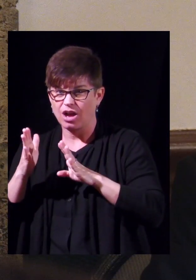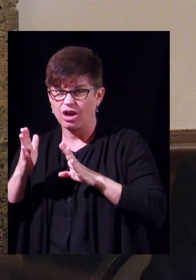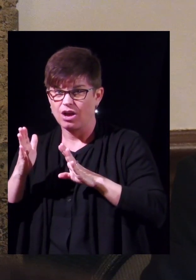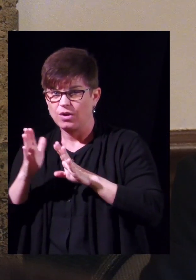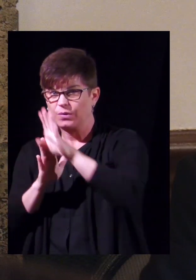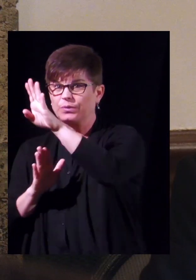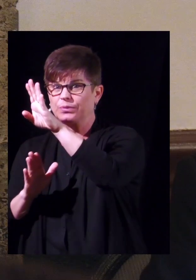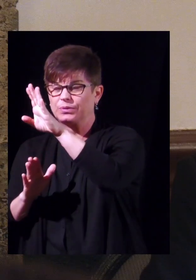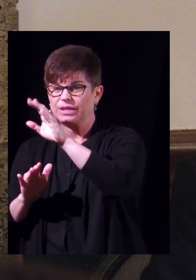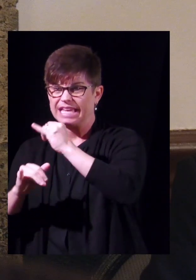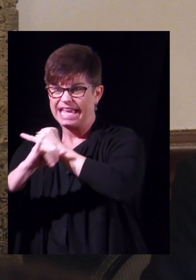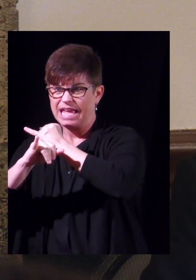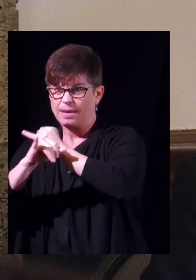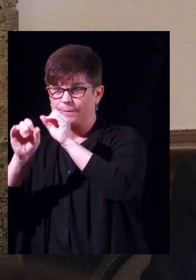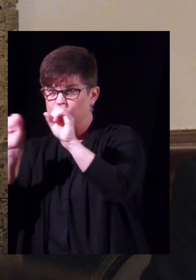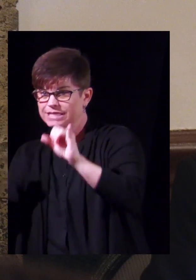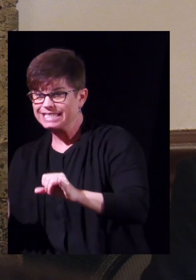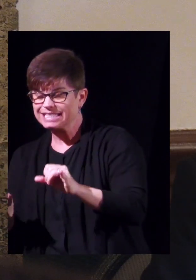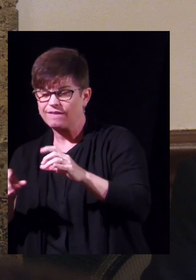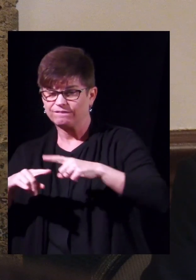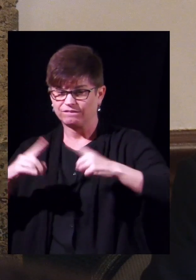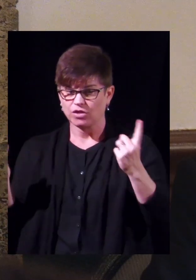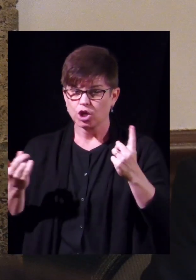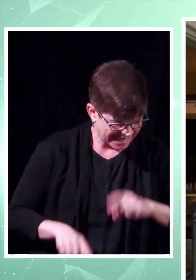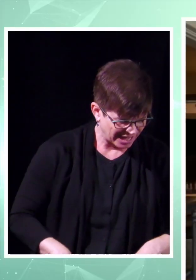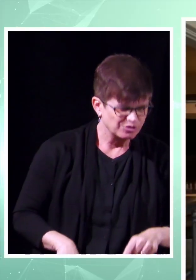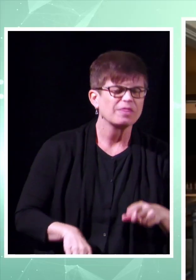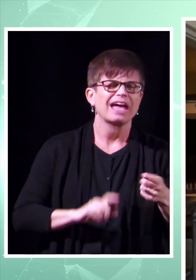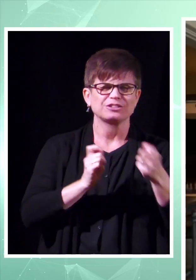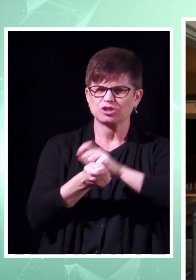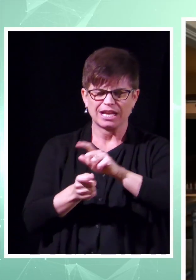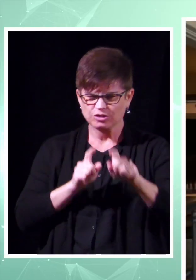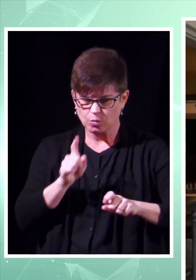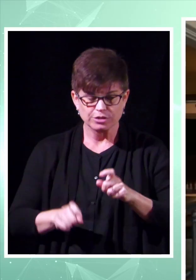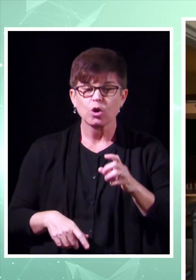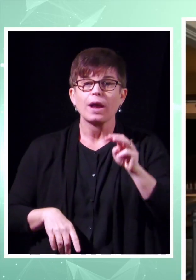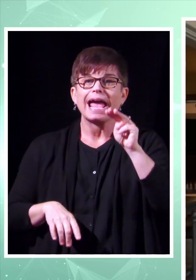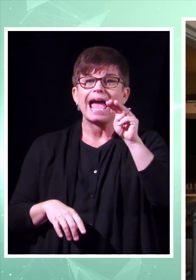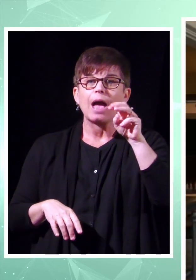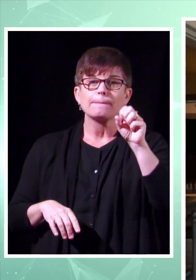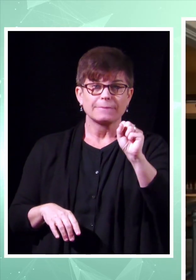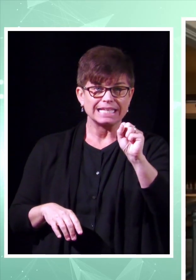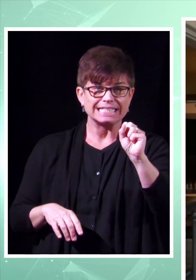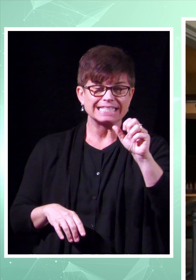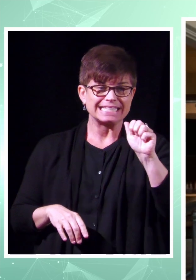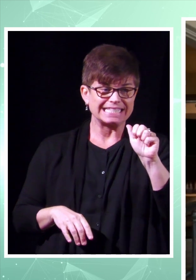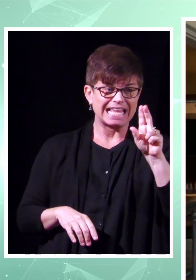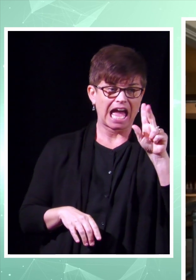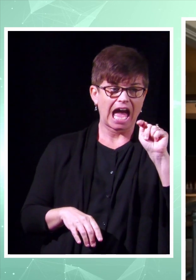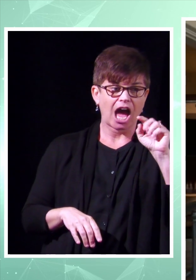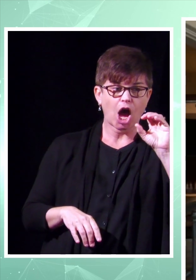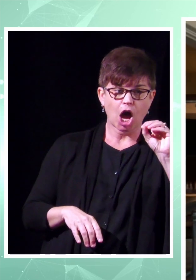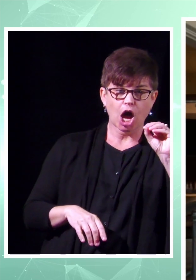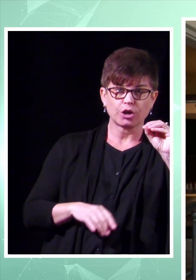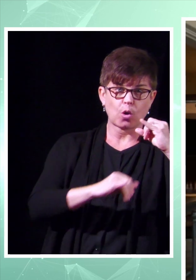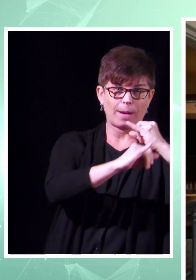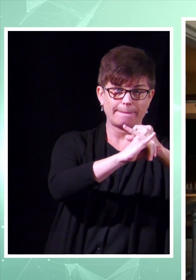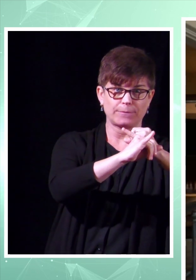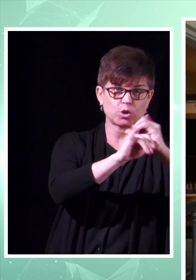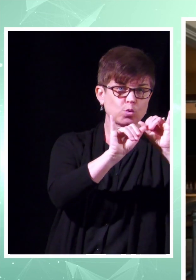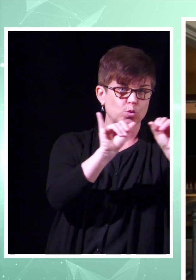that has a suppressed immune system. Multiple sclerosis is an autoimmune condition